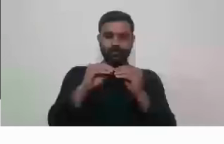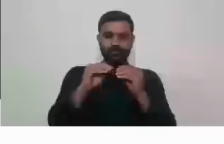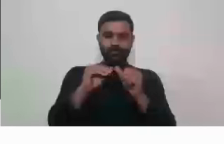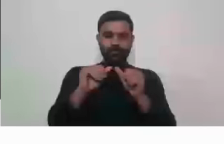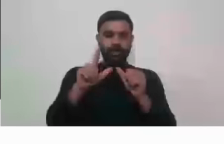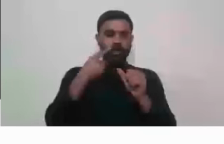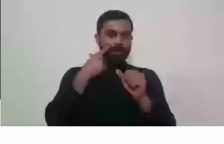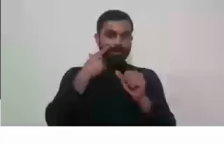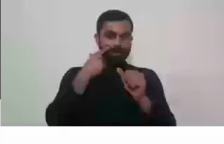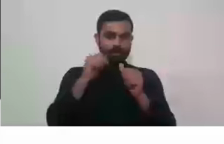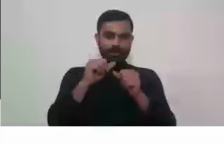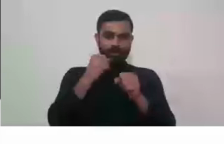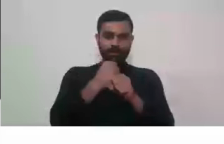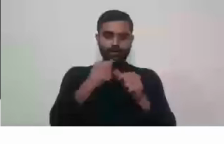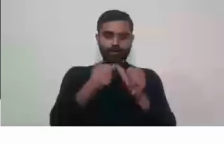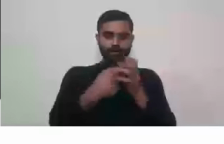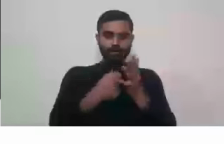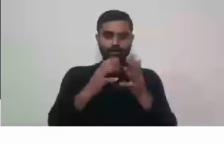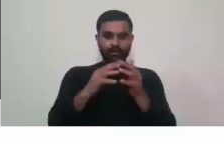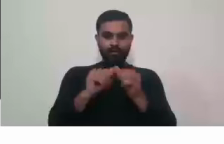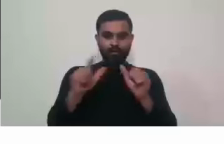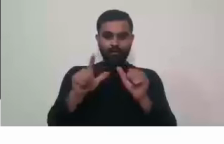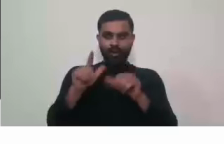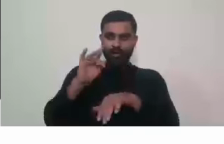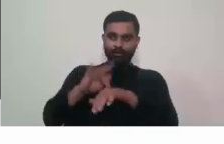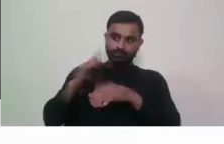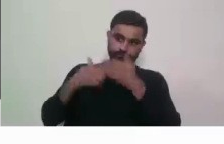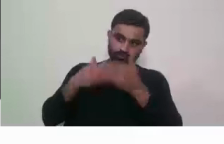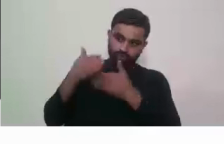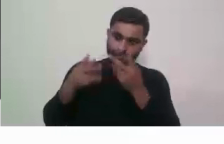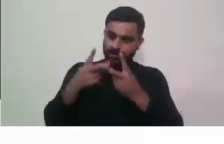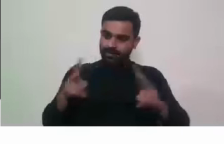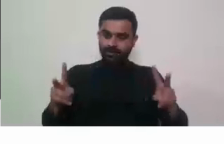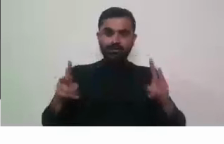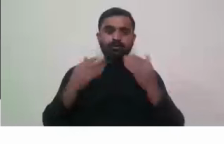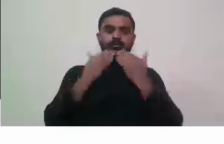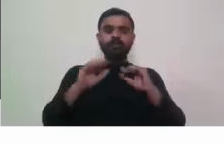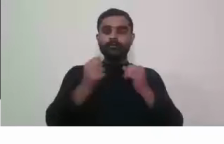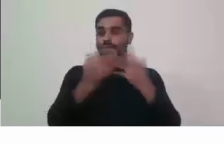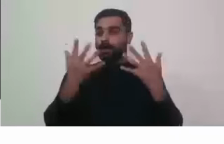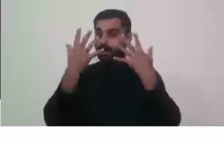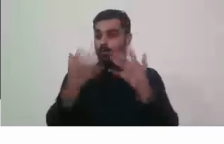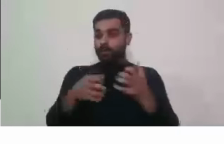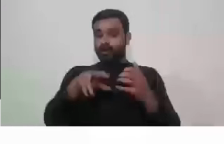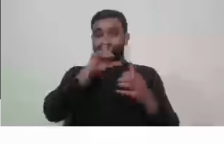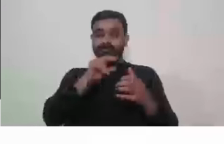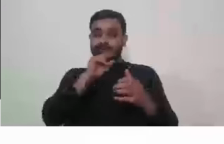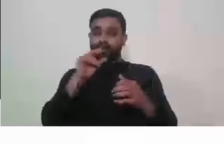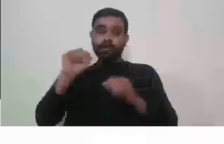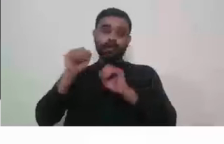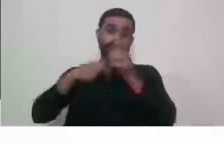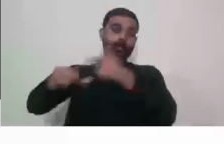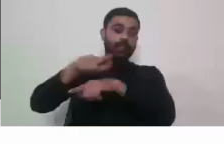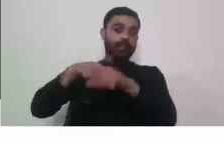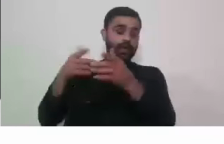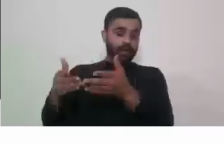sensitize students about respecting others' language. Many exactly, children didn't exactly. want to speak their mother tongue as